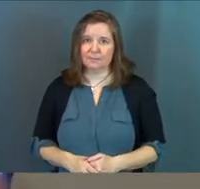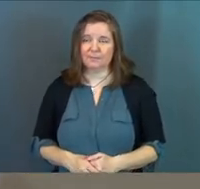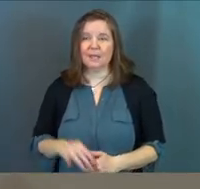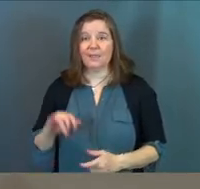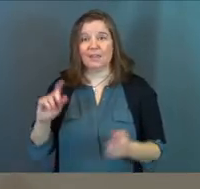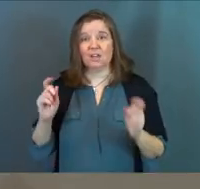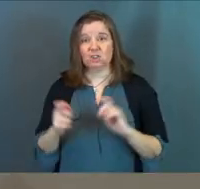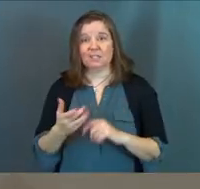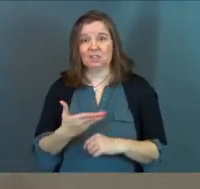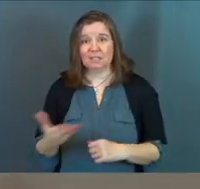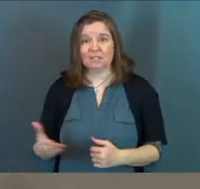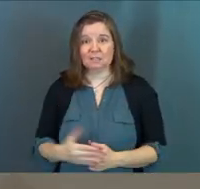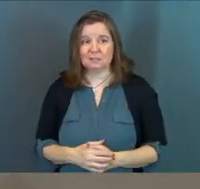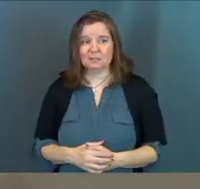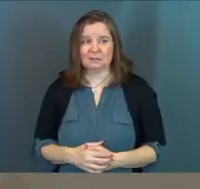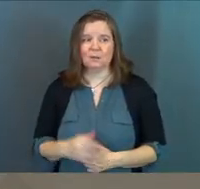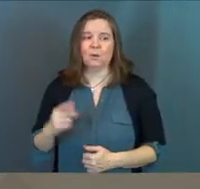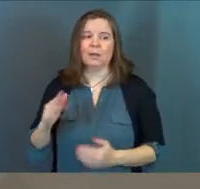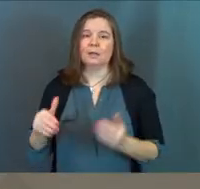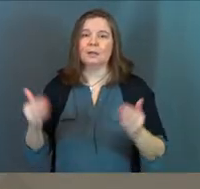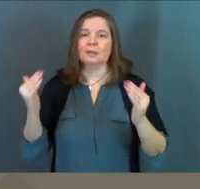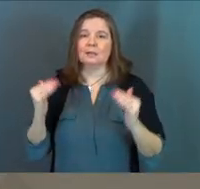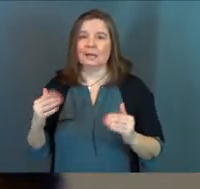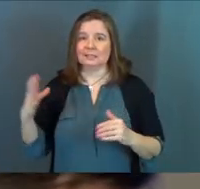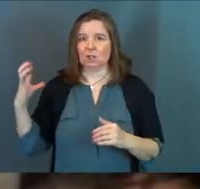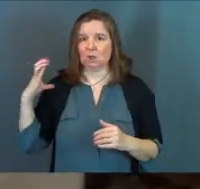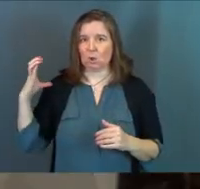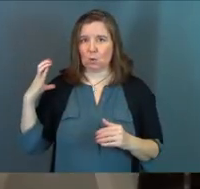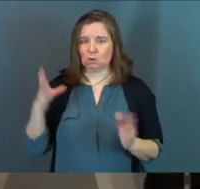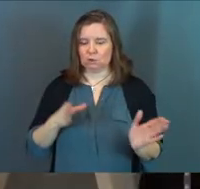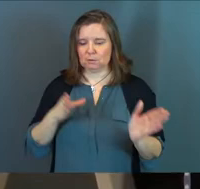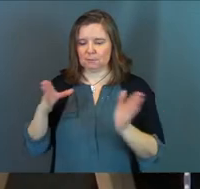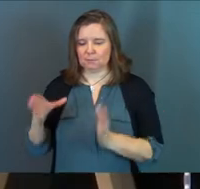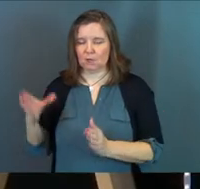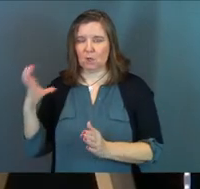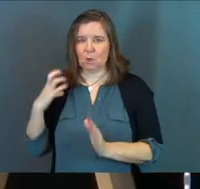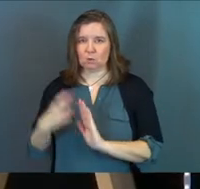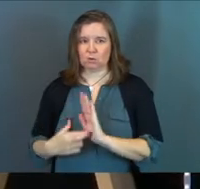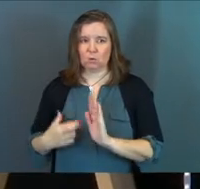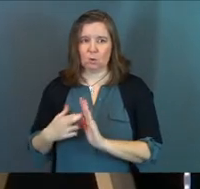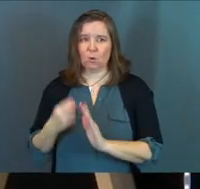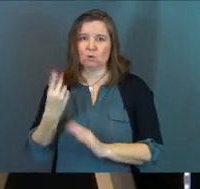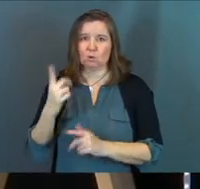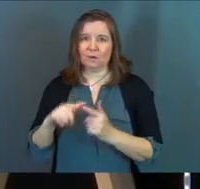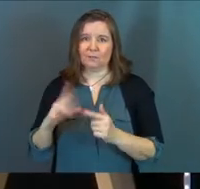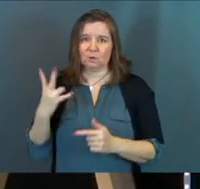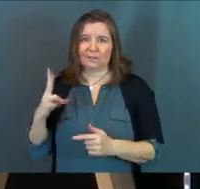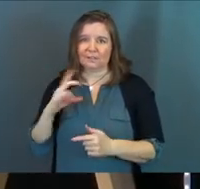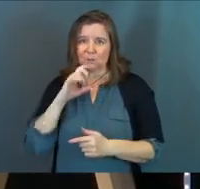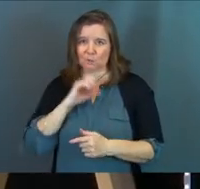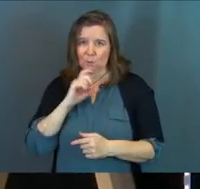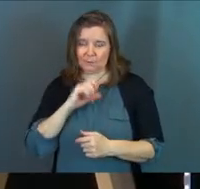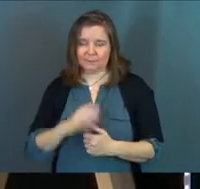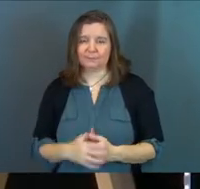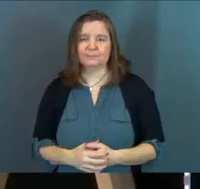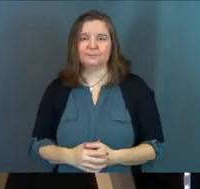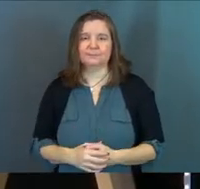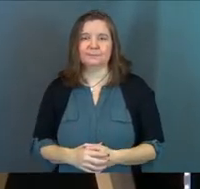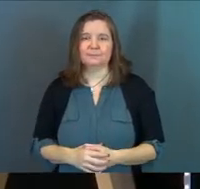Amen. And that changes things. Okay, next into the coach. Coach role, 12 to 17 years old.